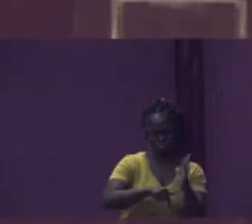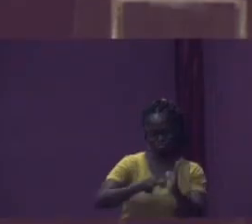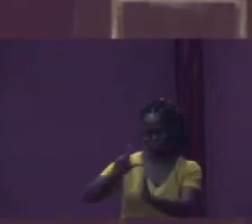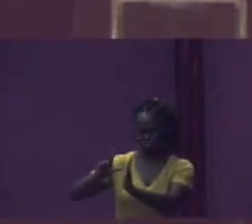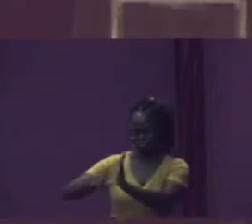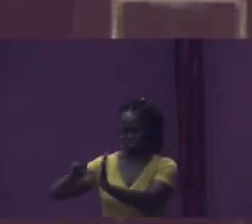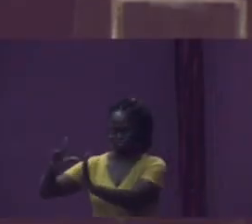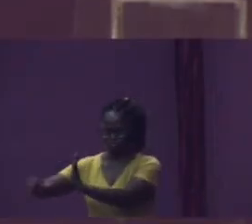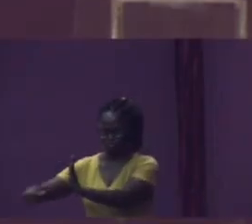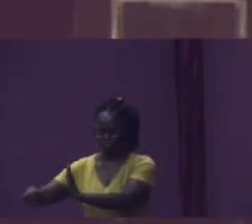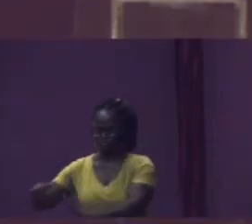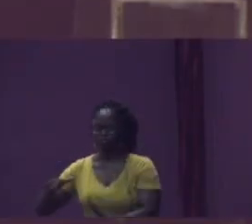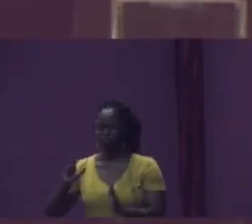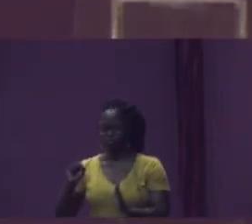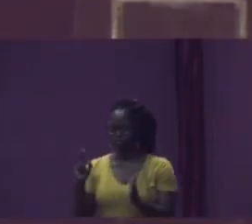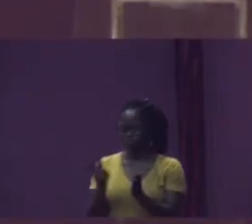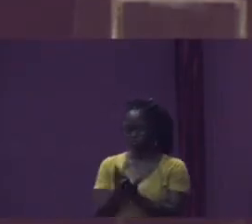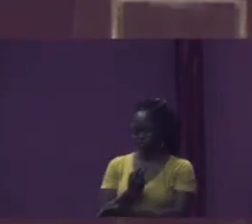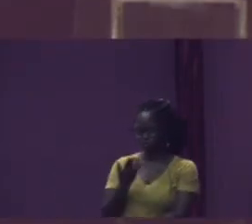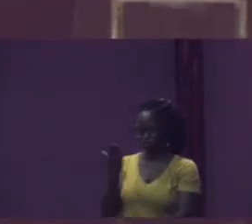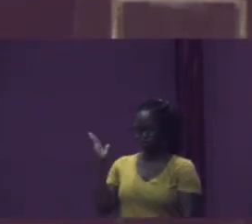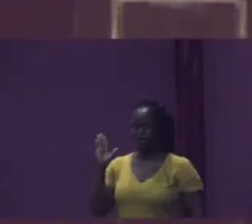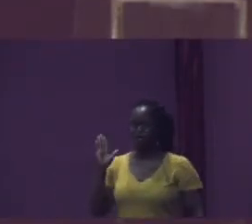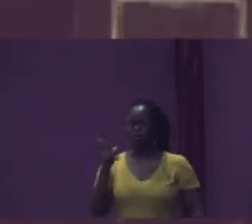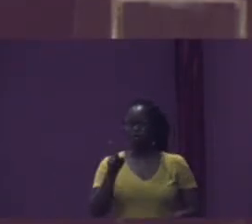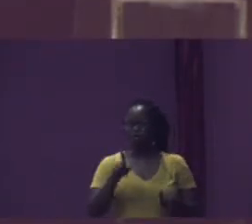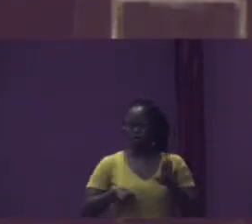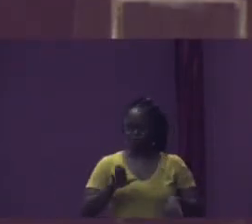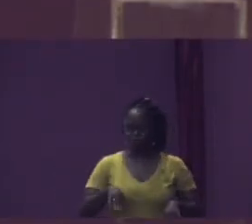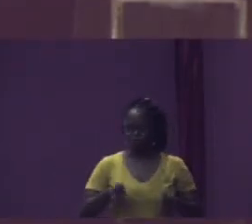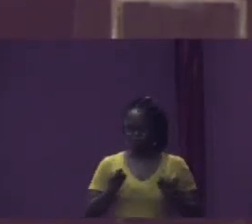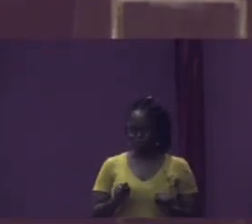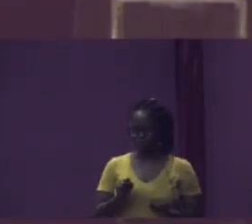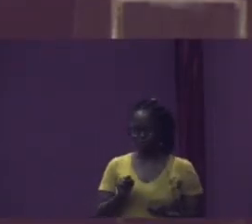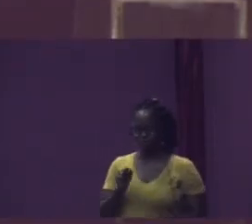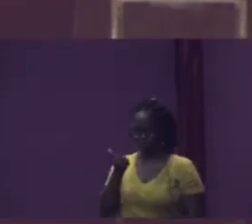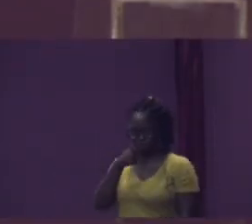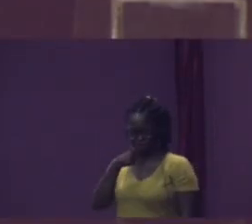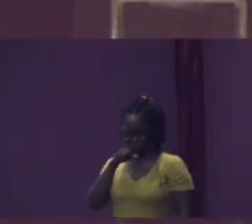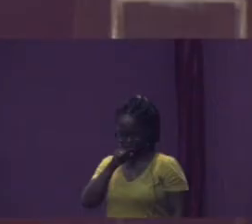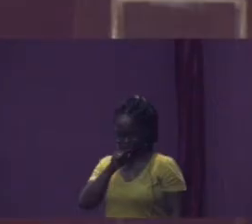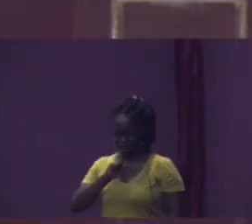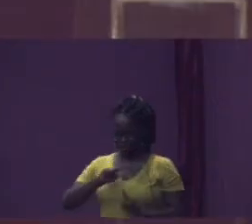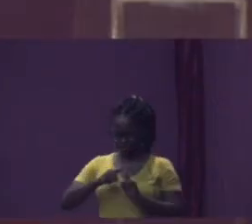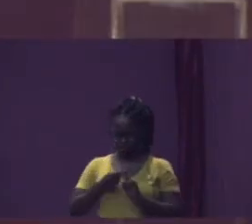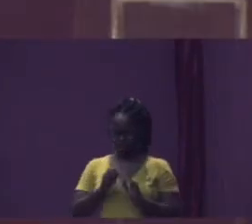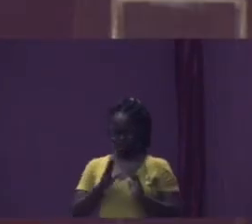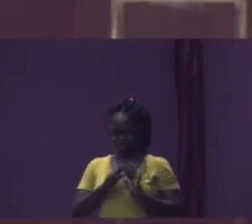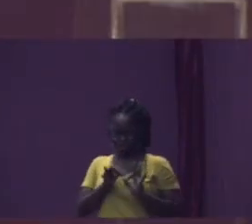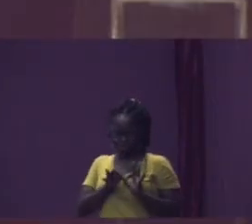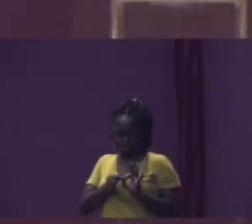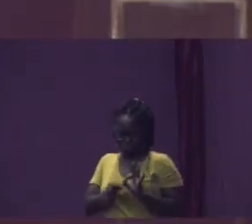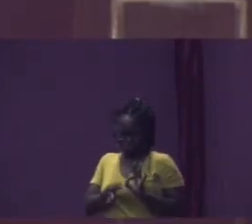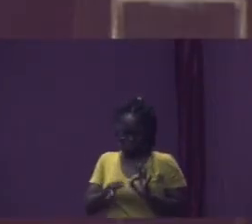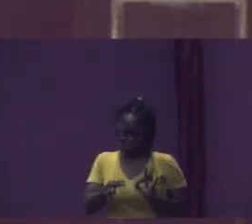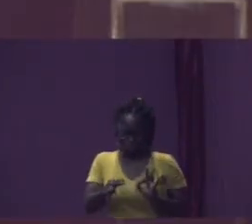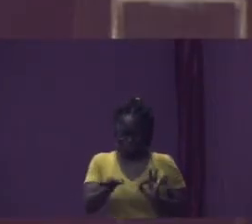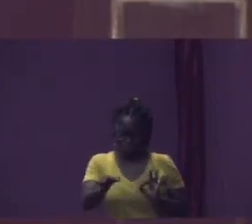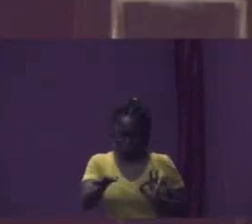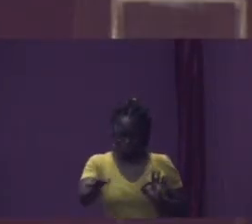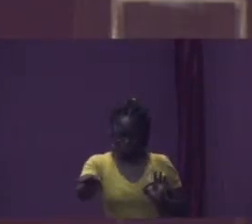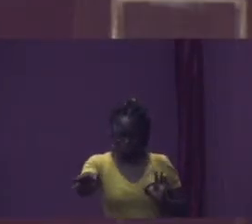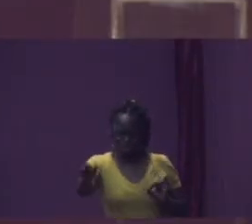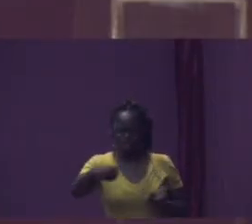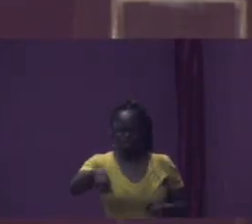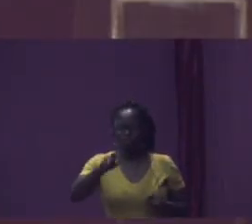several hours from the appropriate facility. And then when she gets there, we have to start from the beginning and figure out what is the issue from a